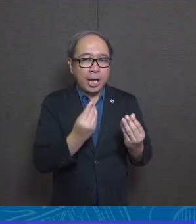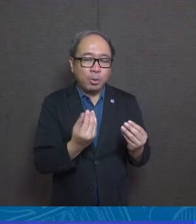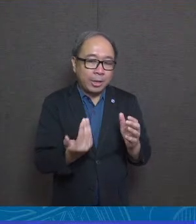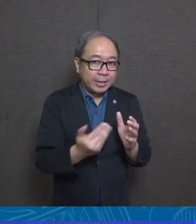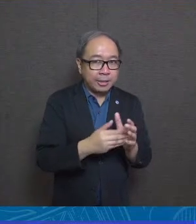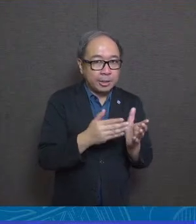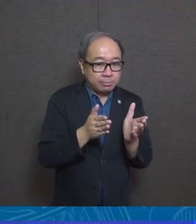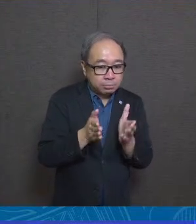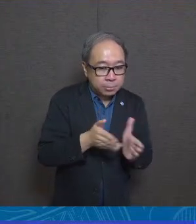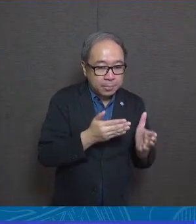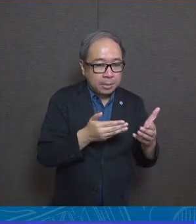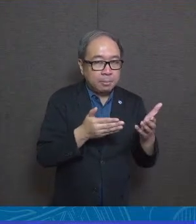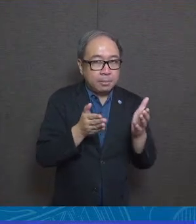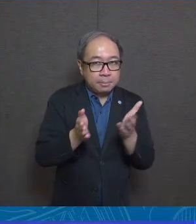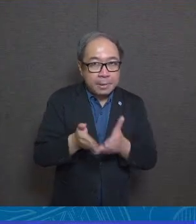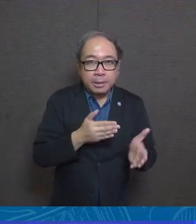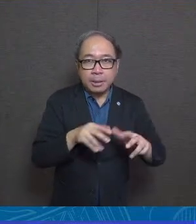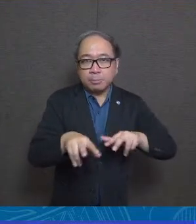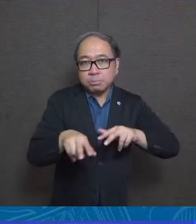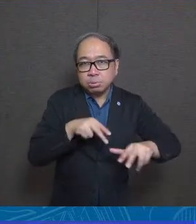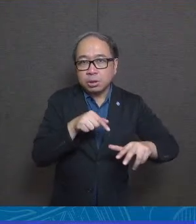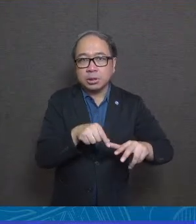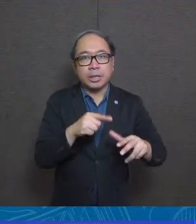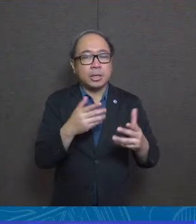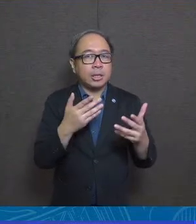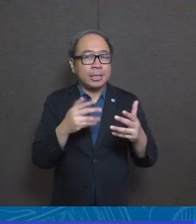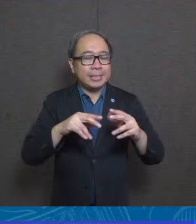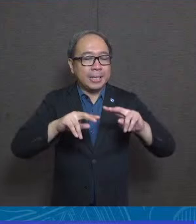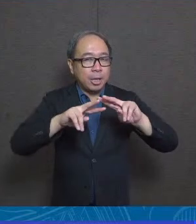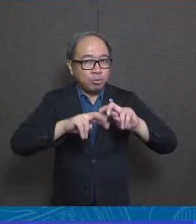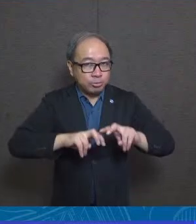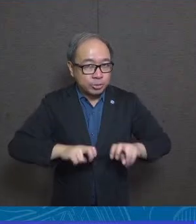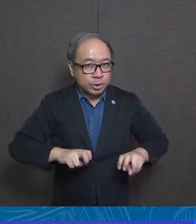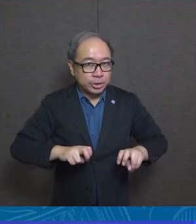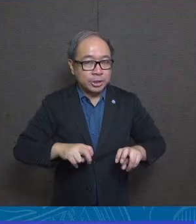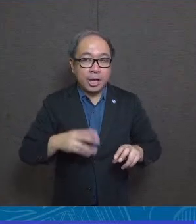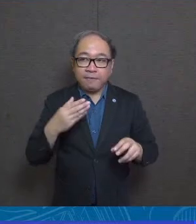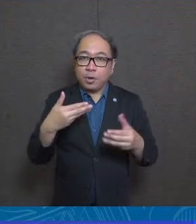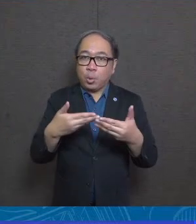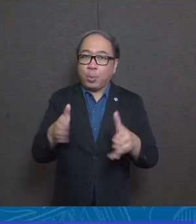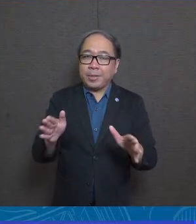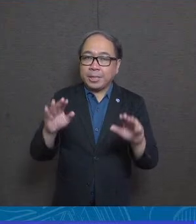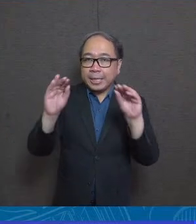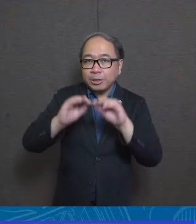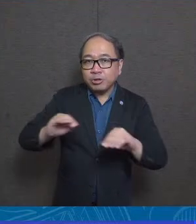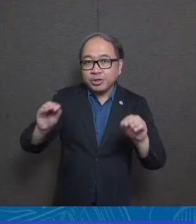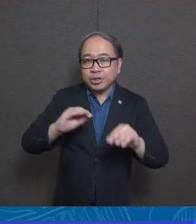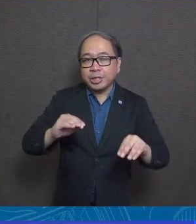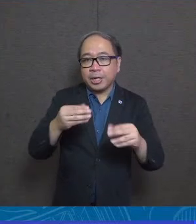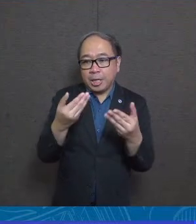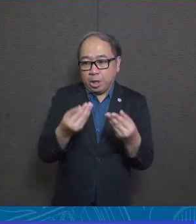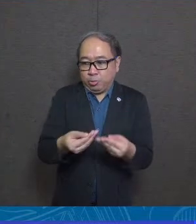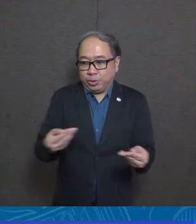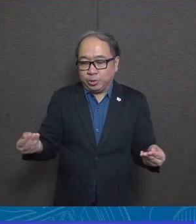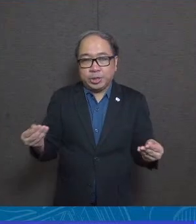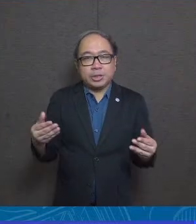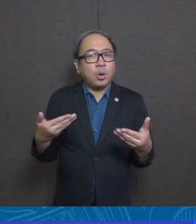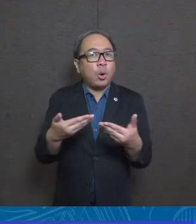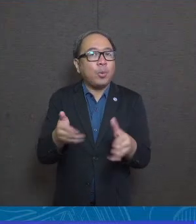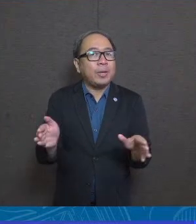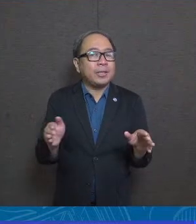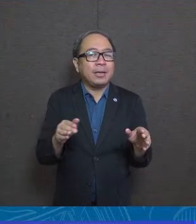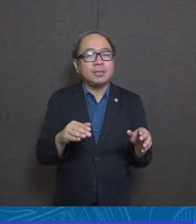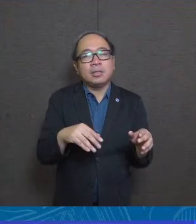scientific research, having open educational resources, open data, open source codes. Again, it's